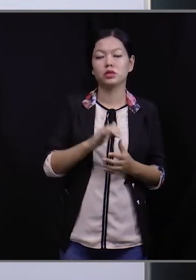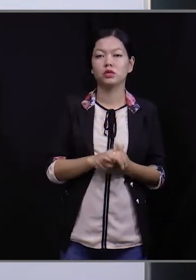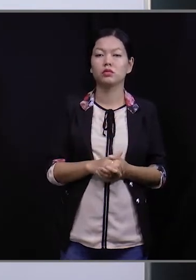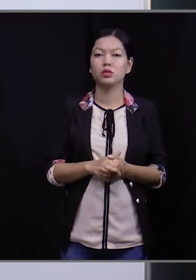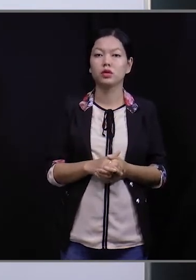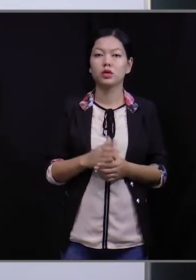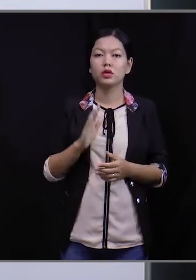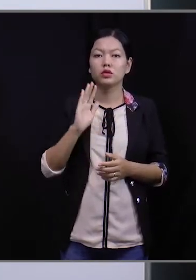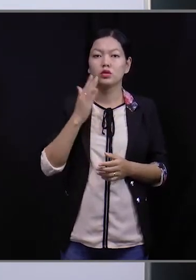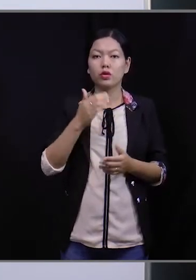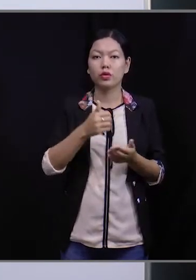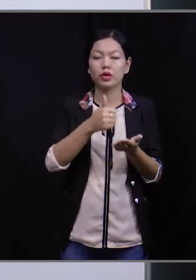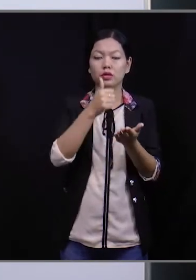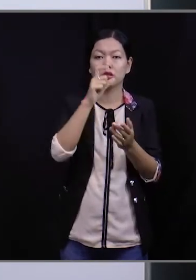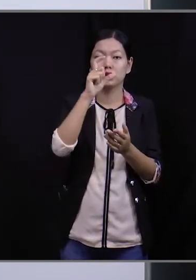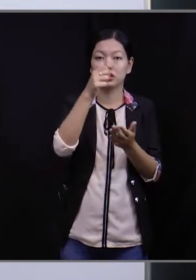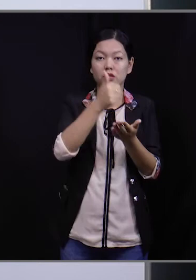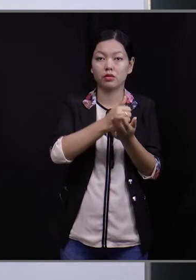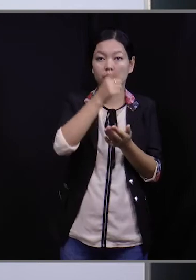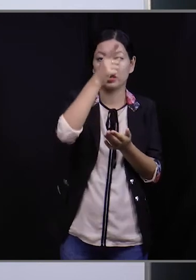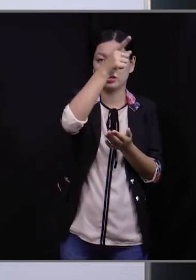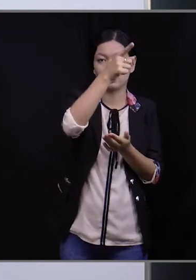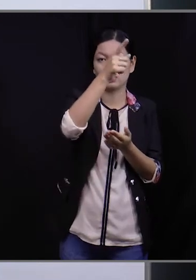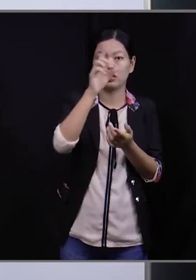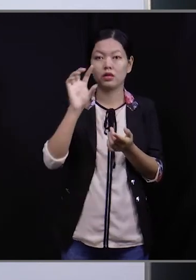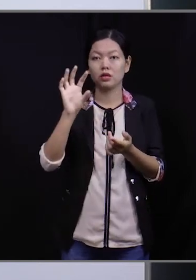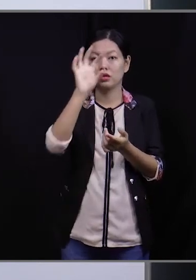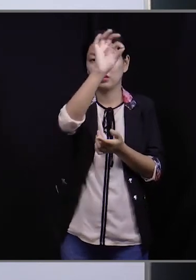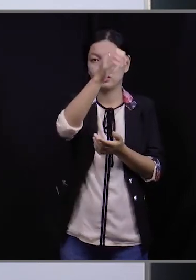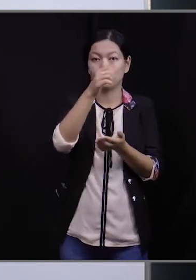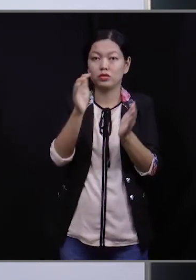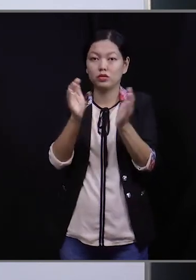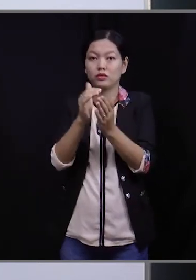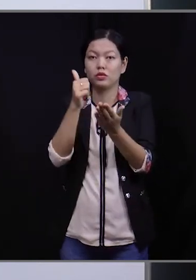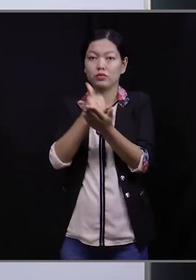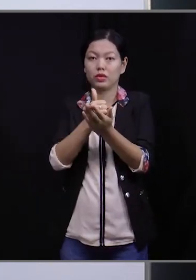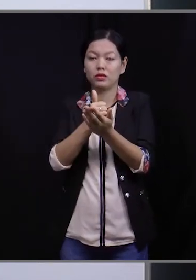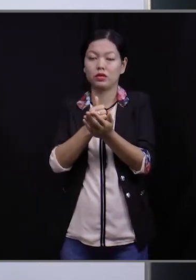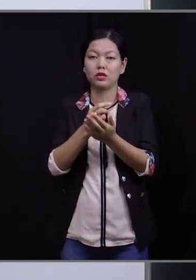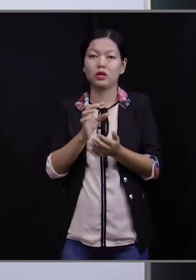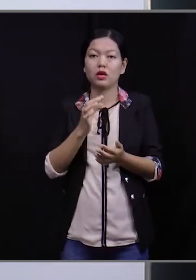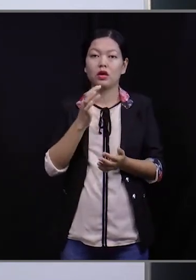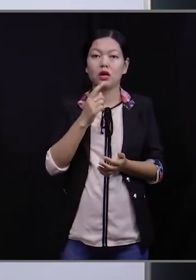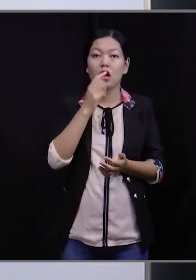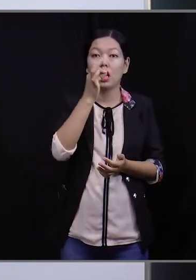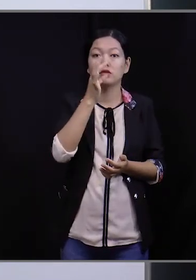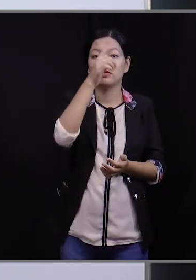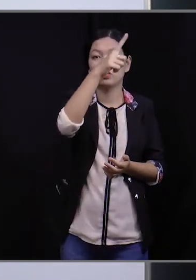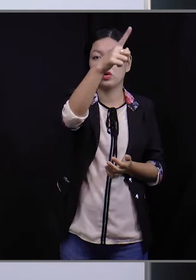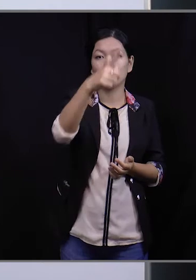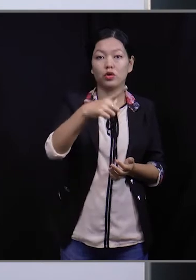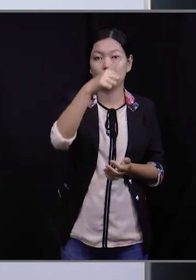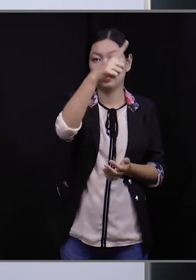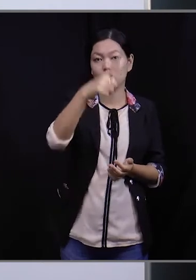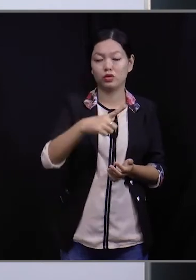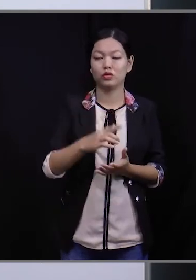decreasing the bank rate. When bank rate is reduced, are you all getting the point or not? When bank rate or repo